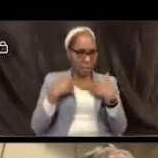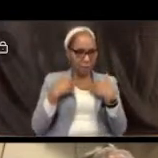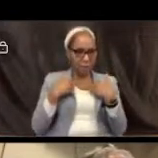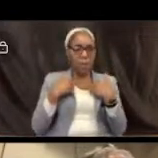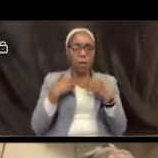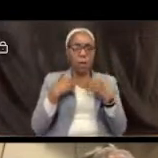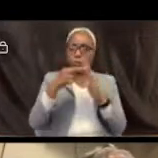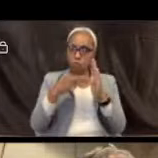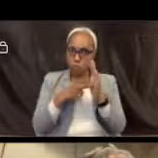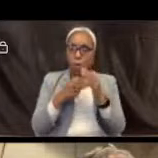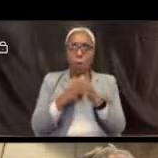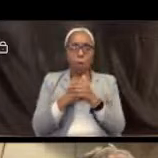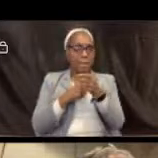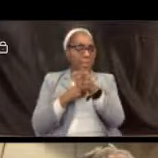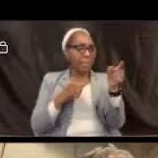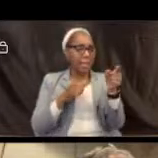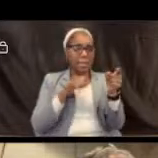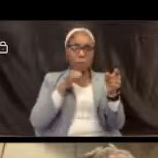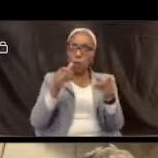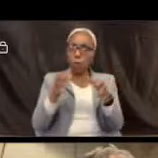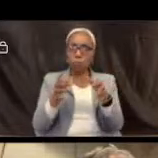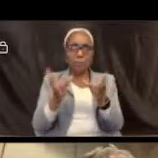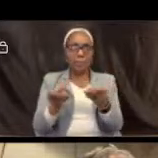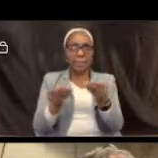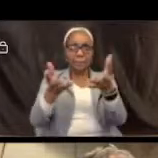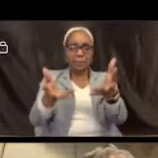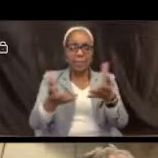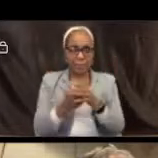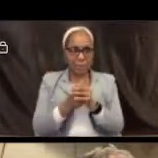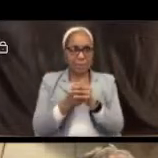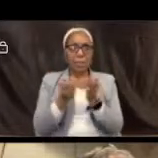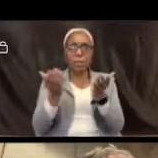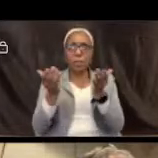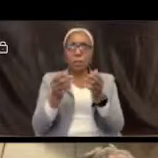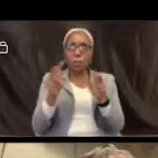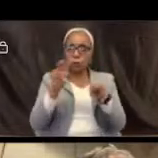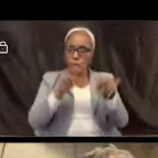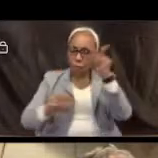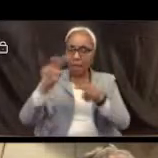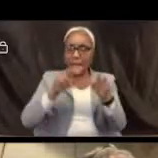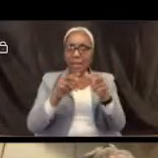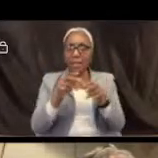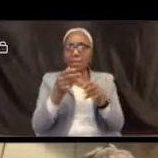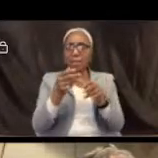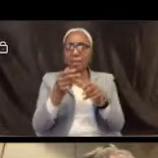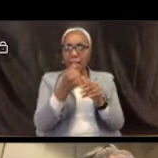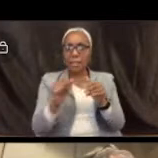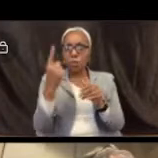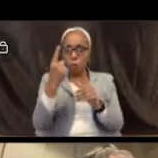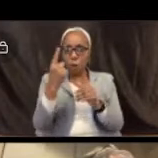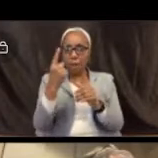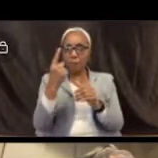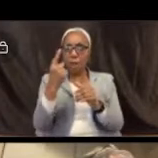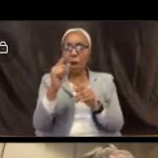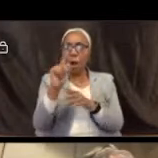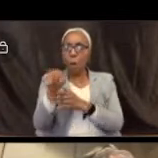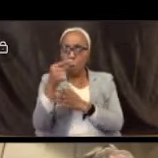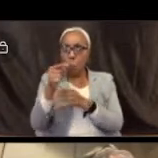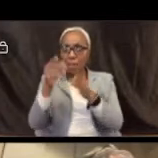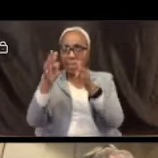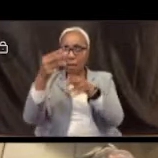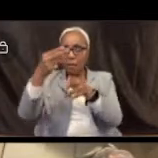themselves that they do not extend their survey to anyone except who is on the